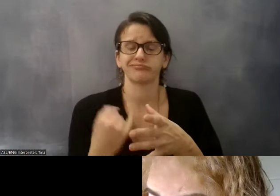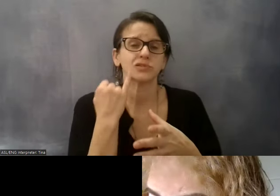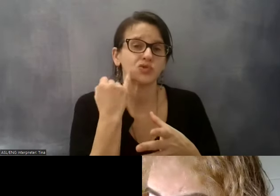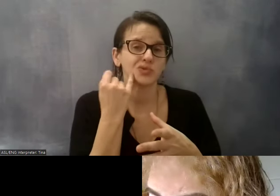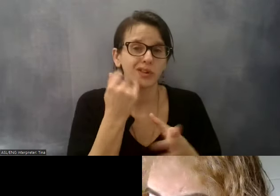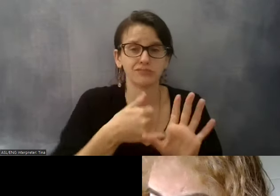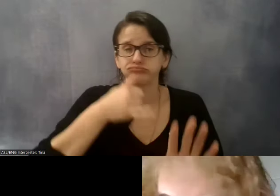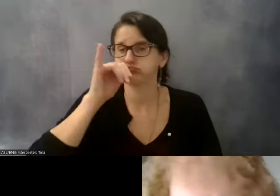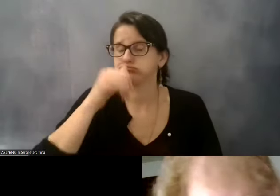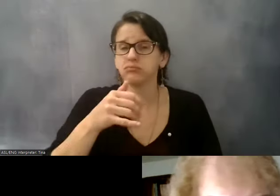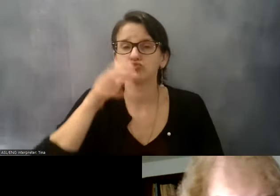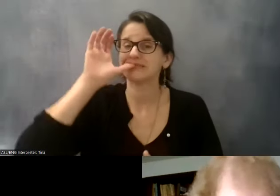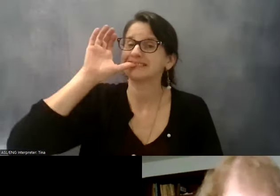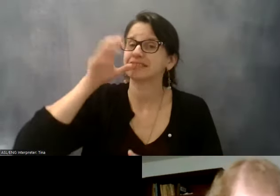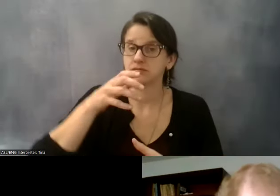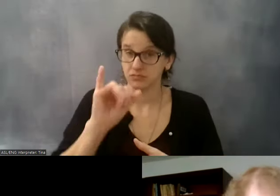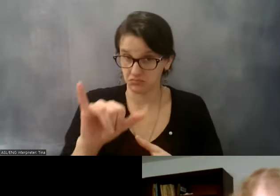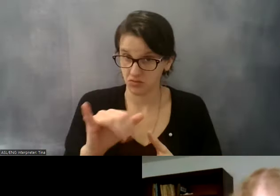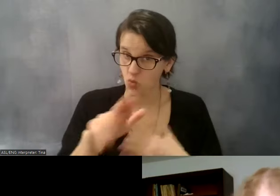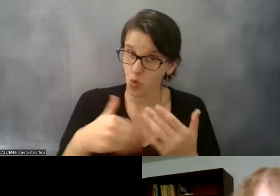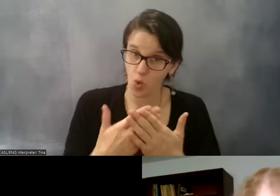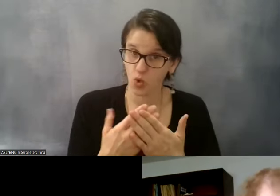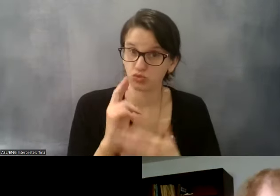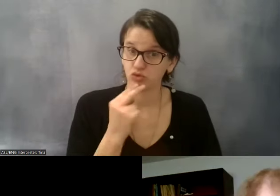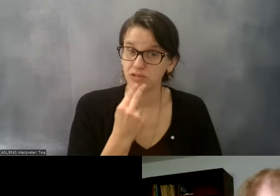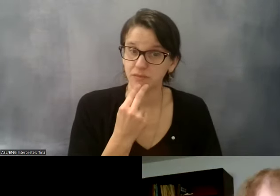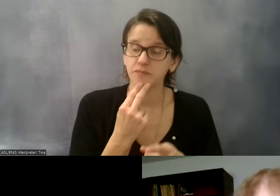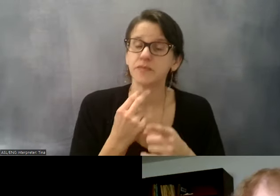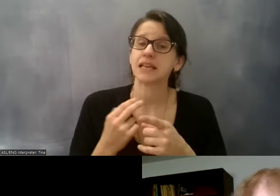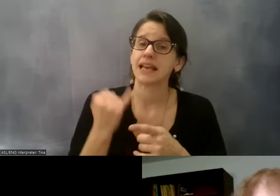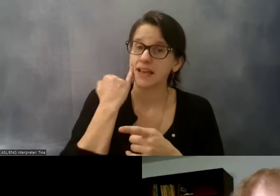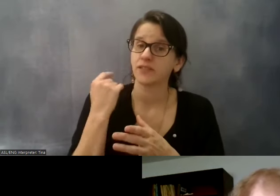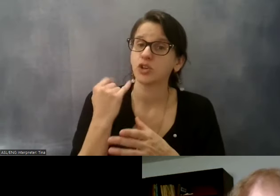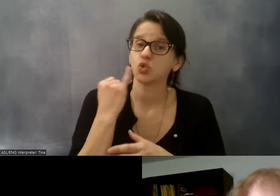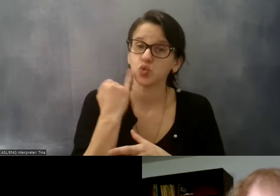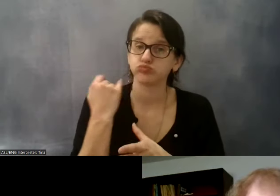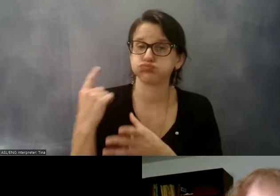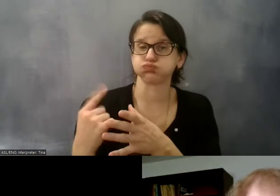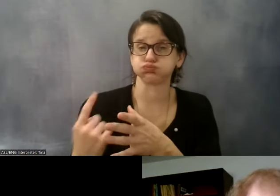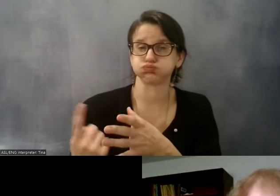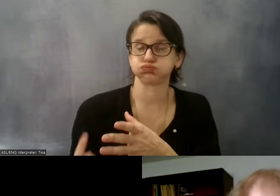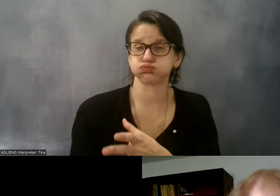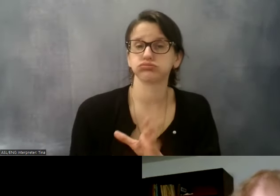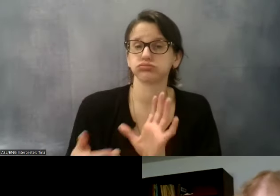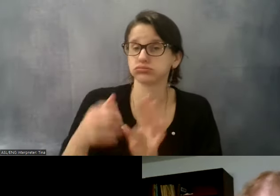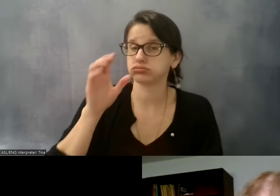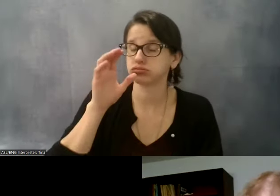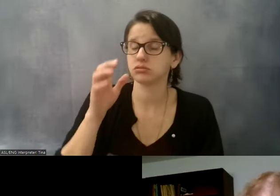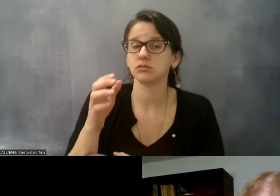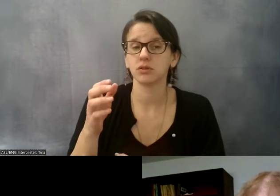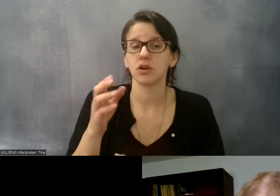some nutrients in a kind of a flood when you juice vegetables, because think about how long it would take you to